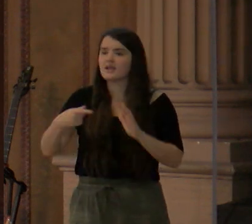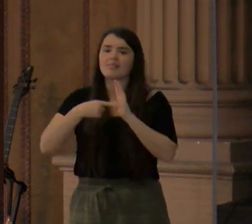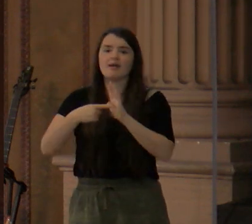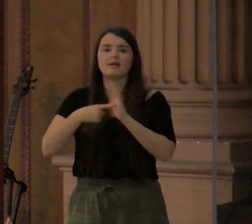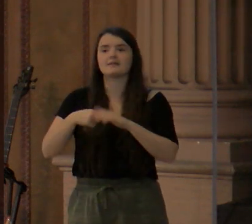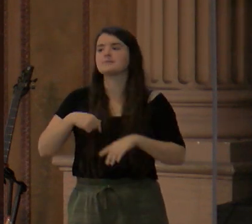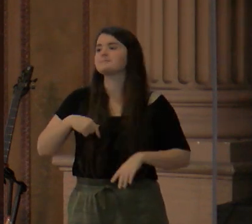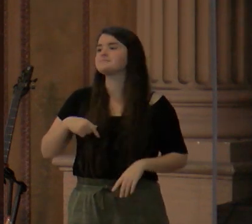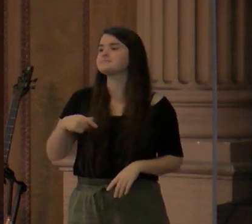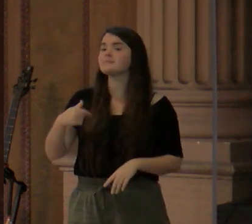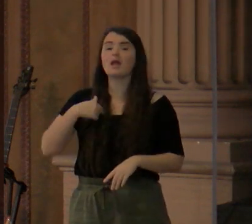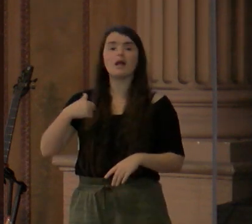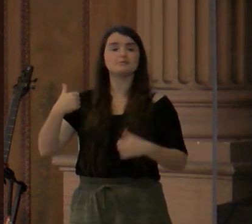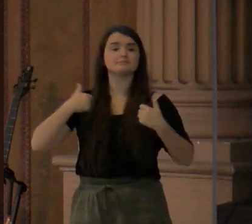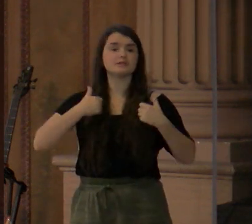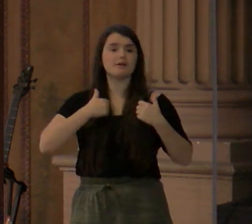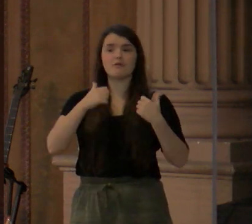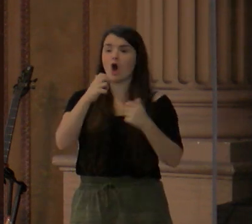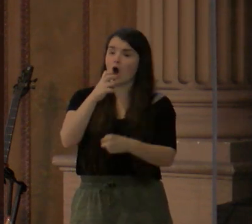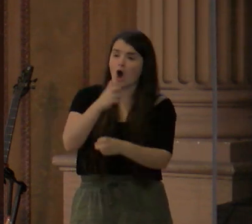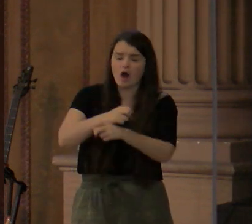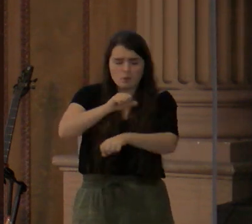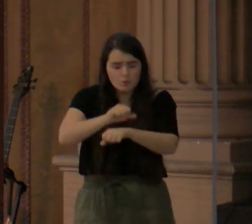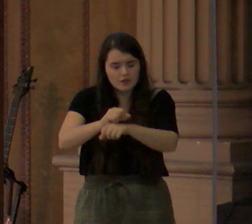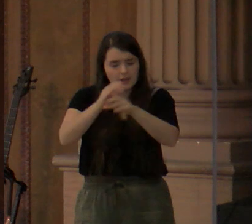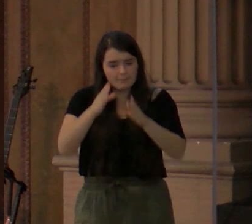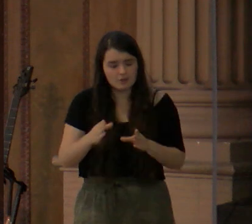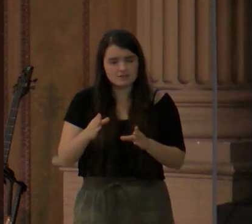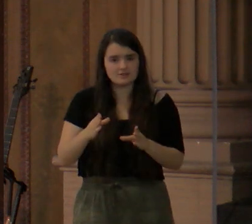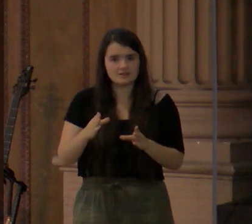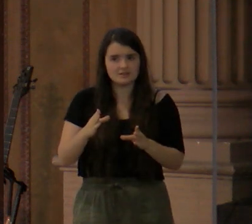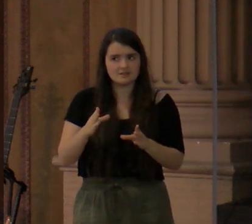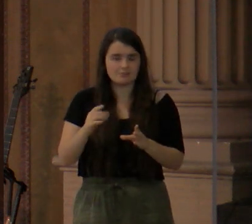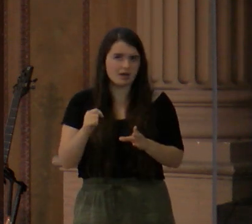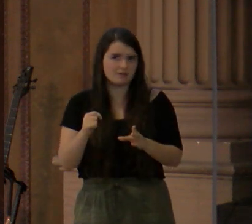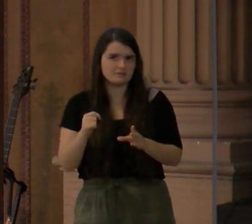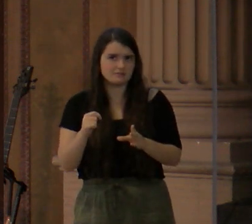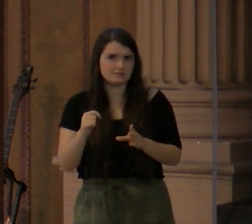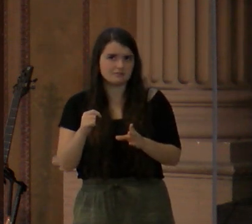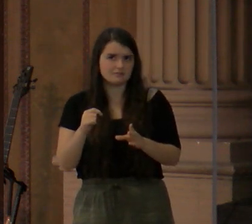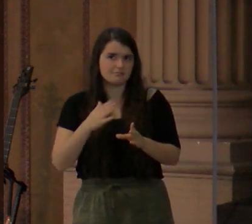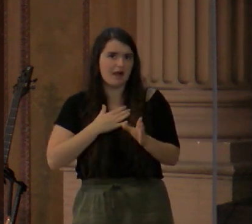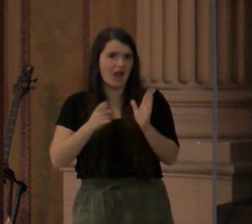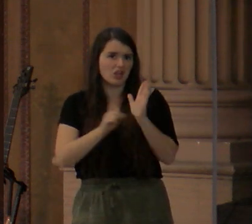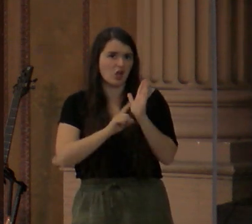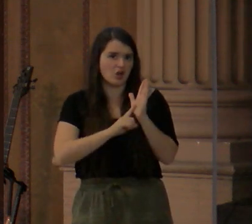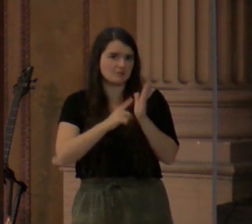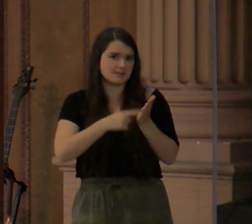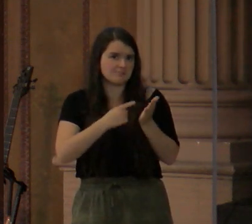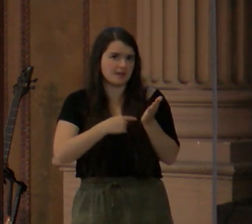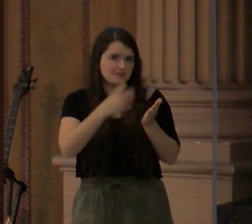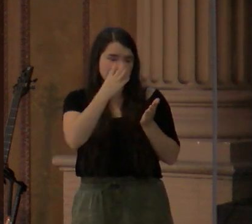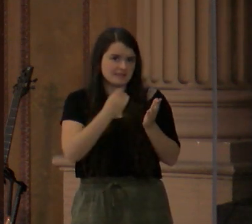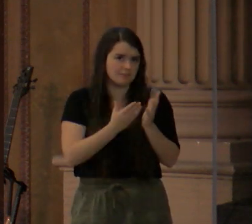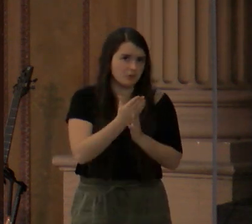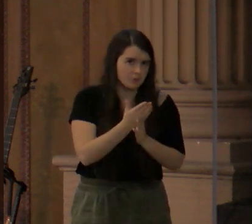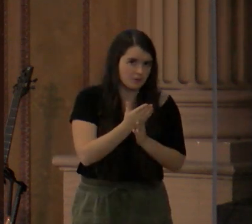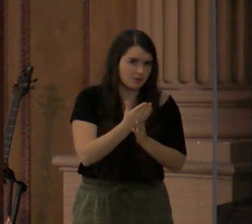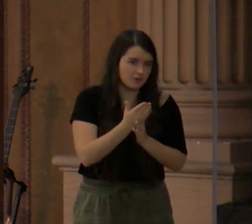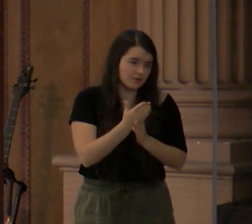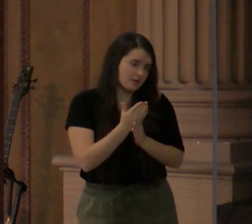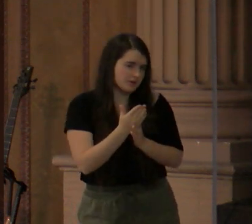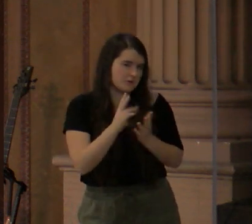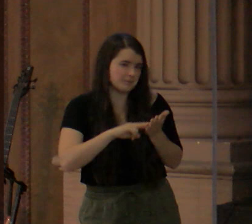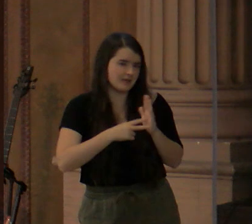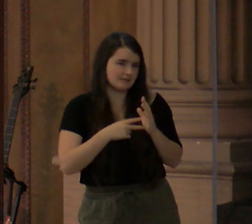hardworking. Therefore, I'm not hardworking at all. You're so patient. Six years ago, I yelled at my dog. So I am